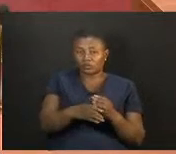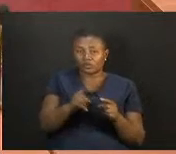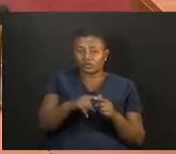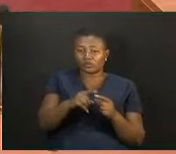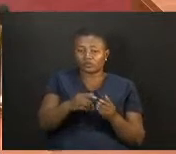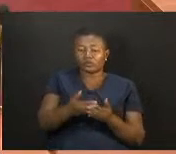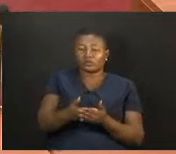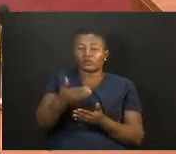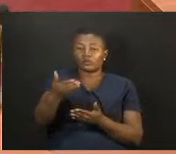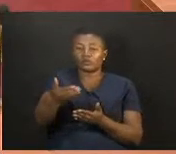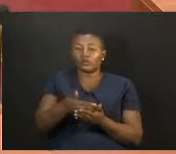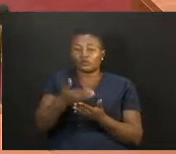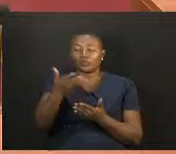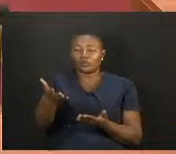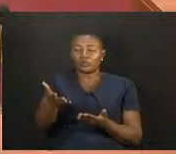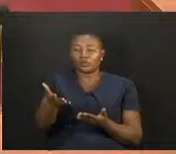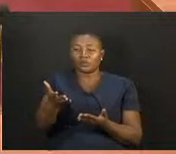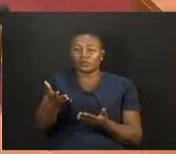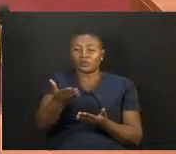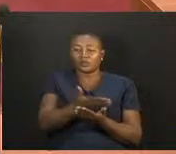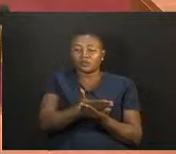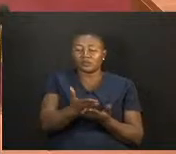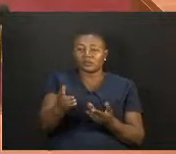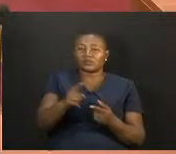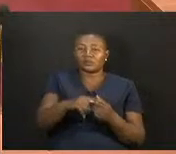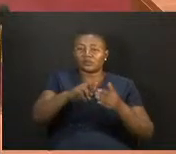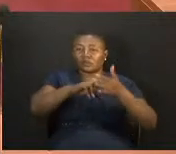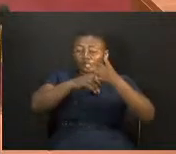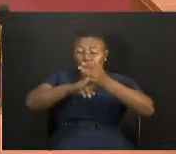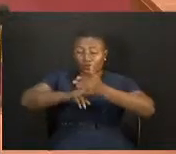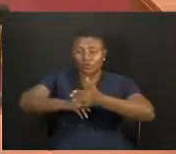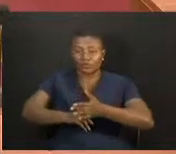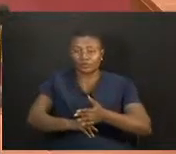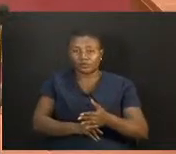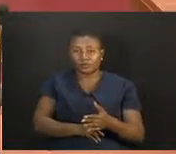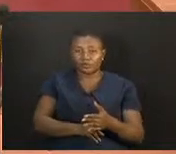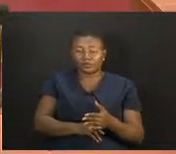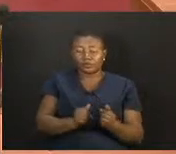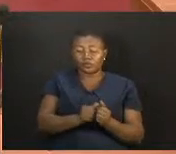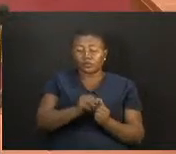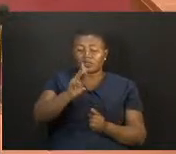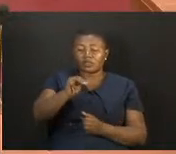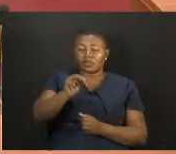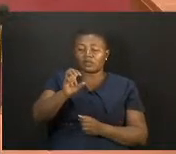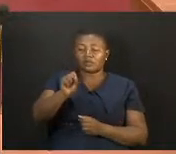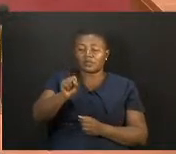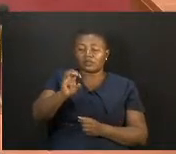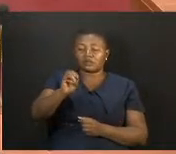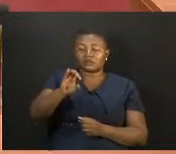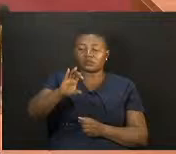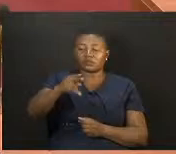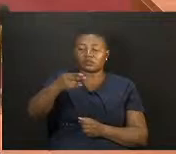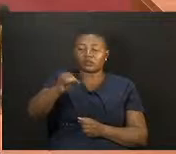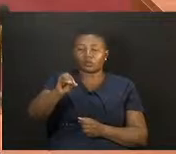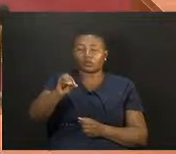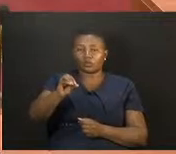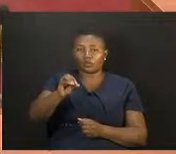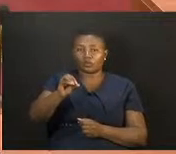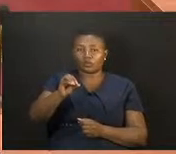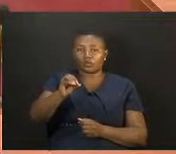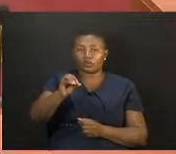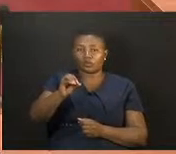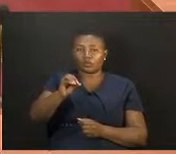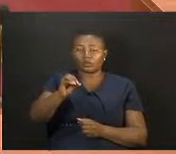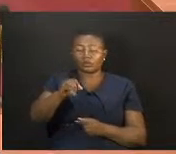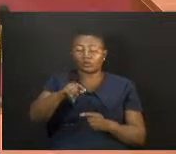supply, install, and hand over with MS Eco International Limited. My checks indicate that